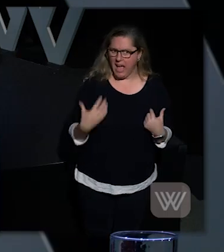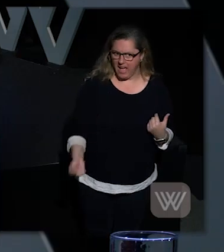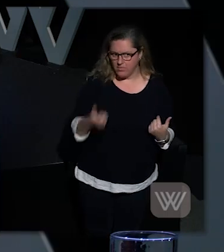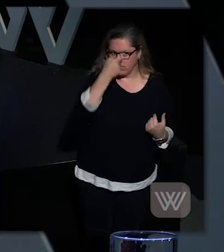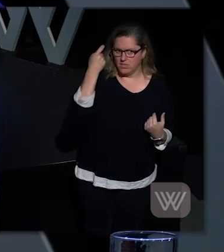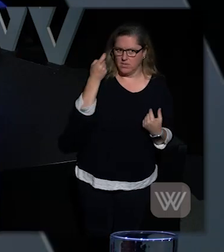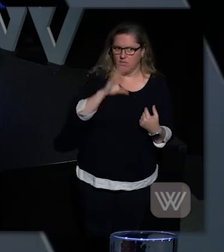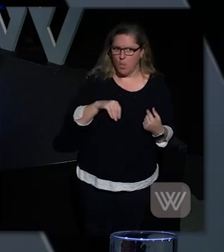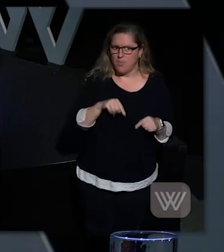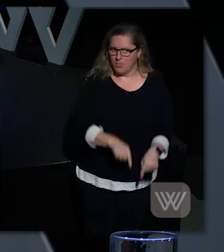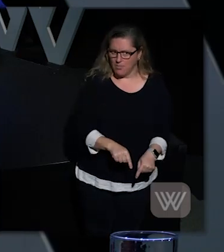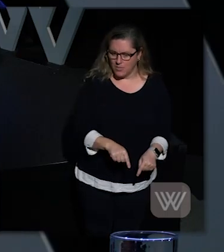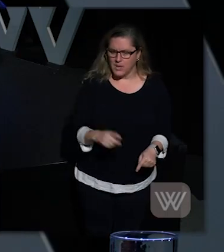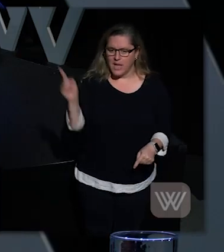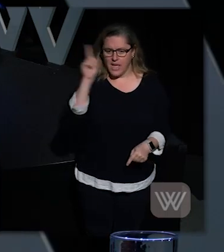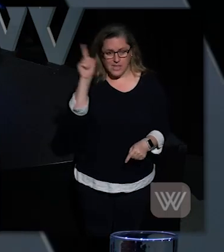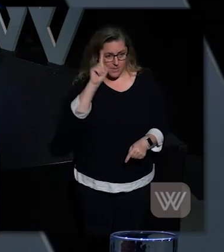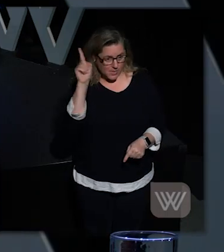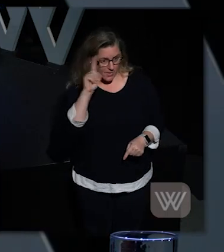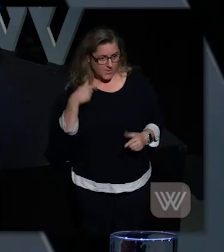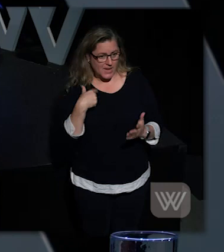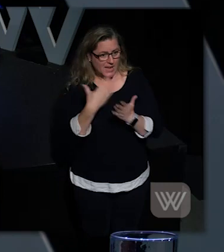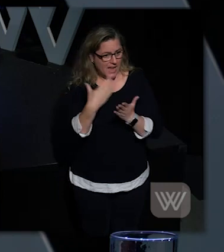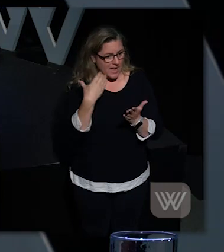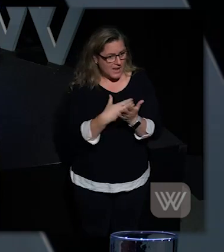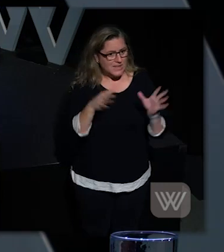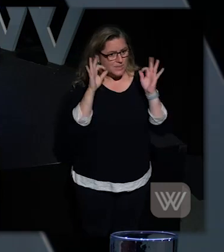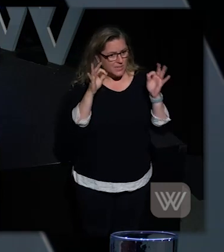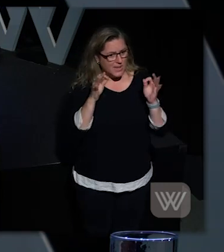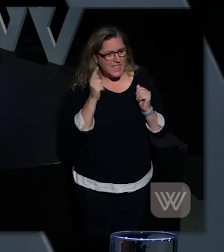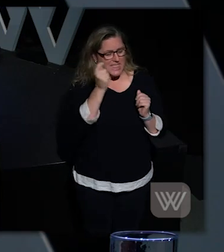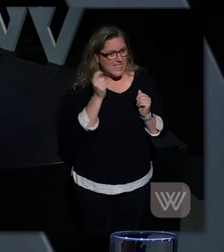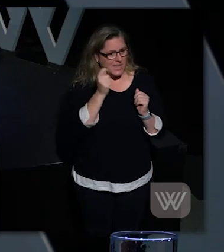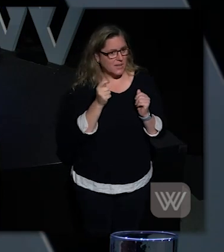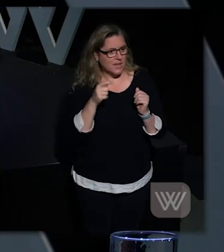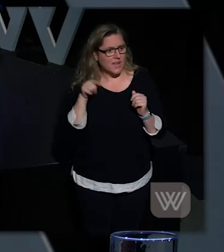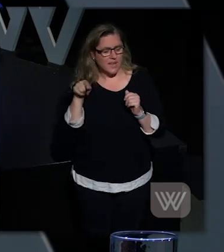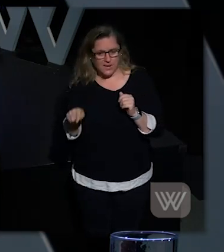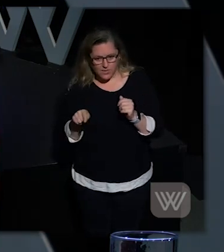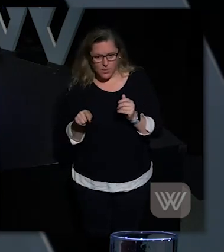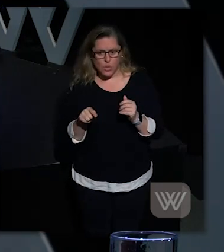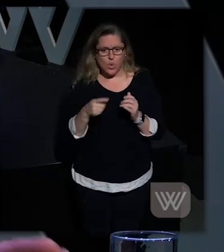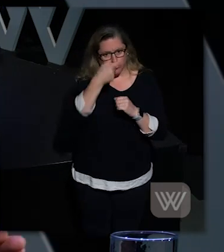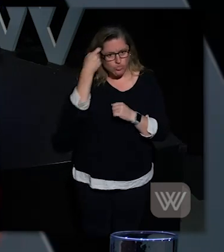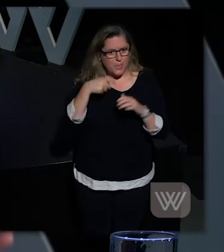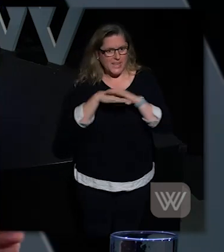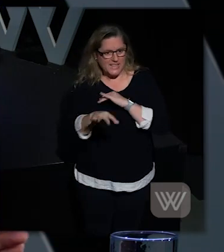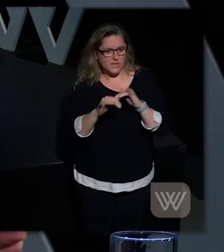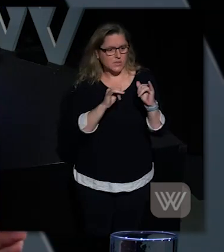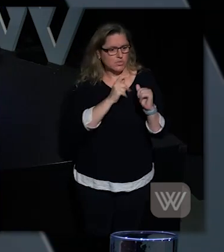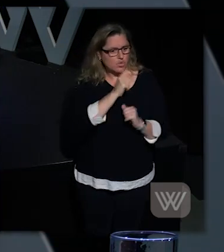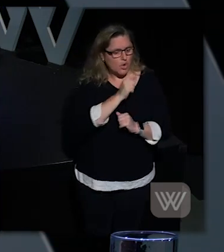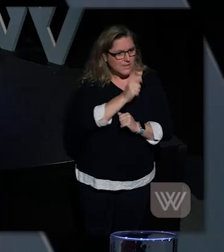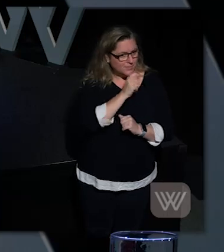So I am currently undertaking a course of specialised therapy for trauma in journalism to try and deal with some of